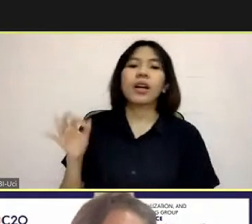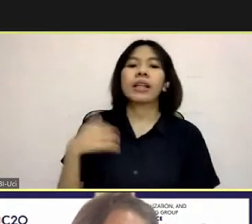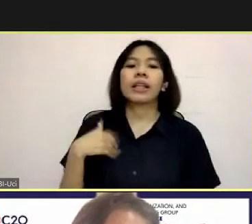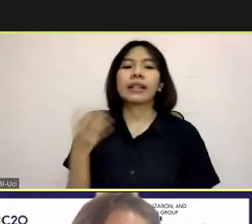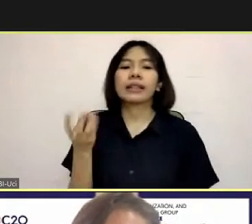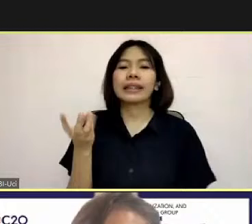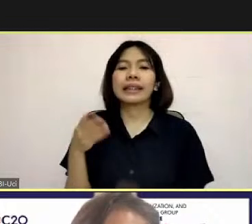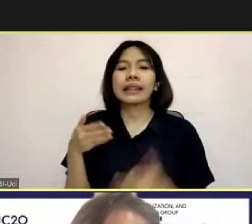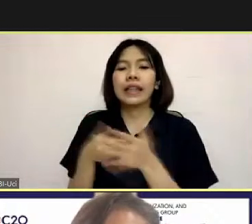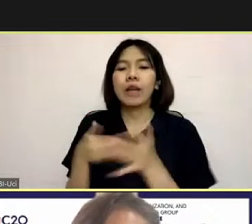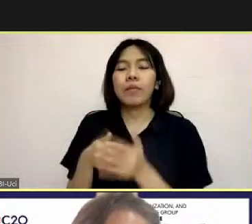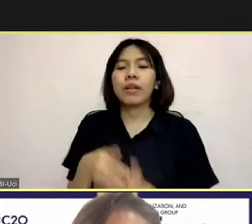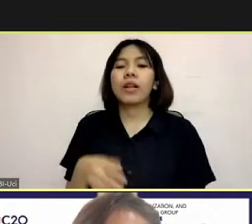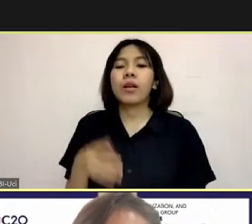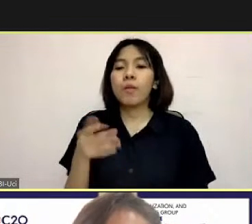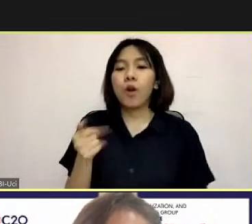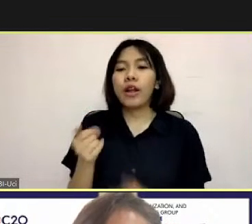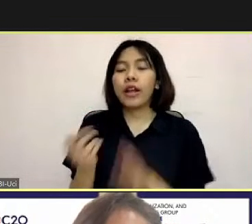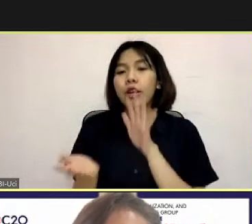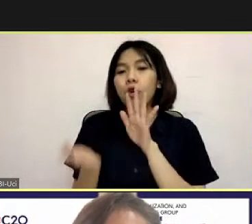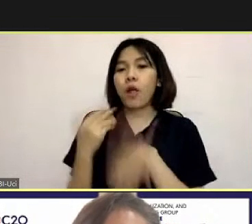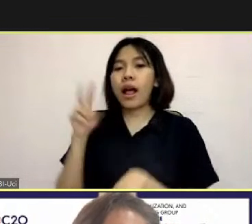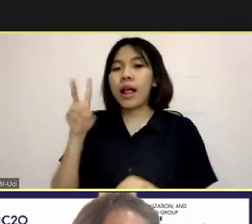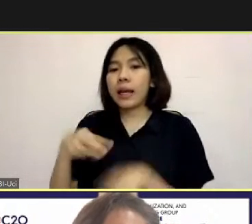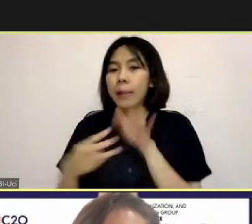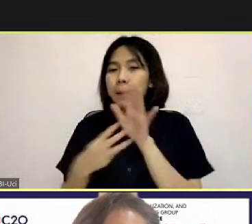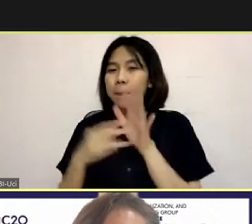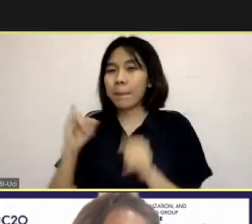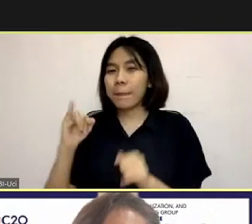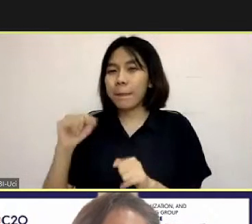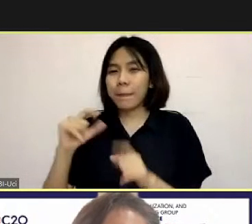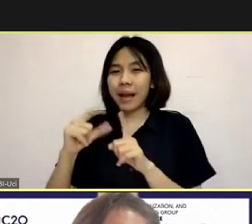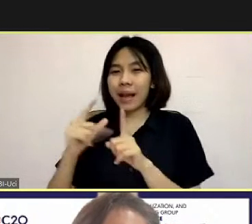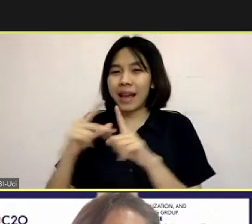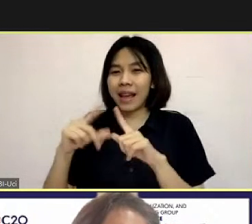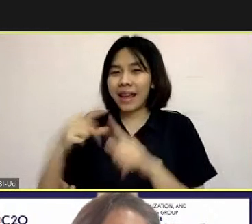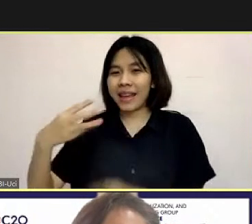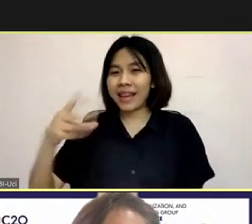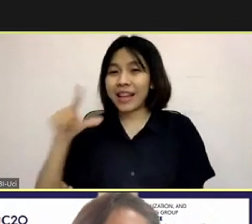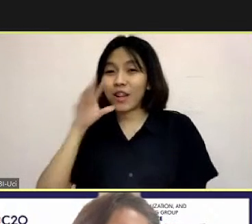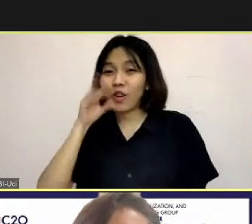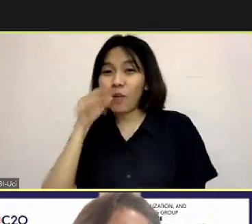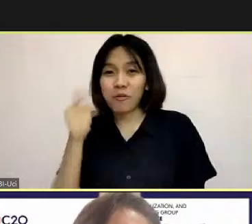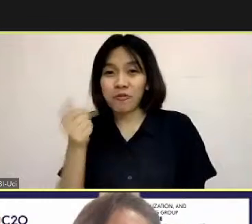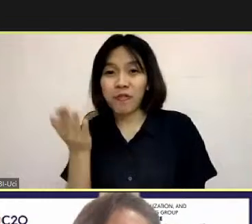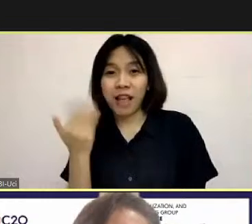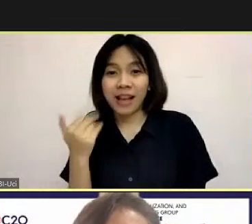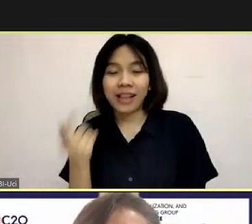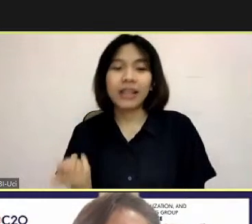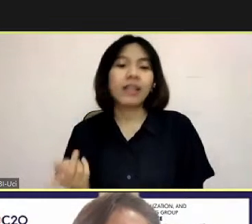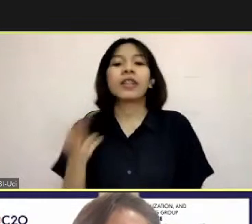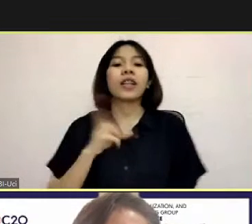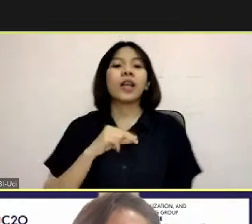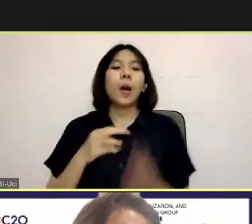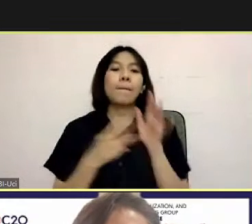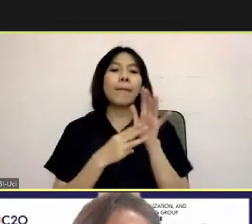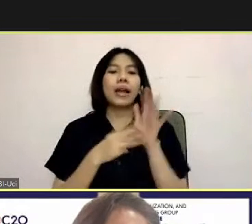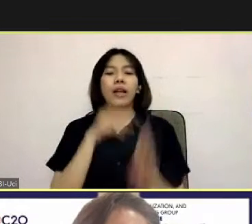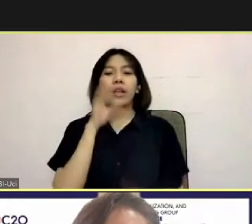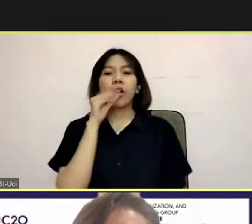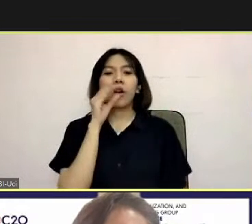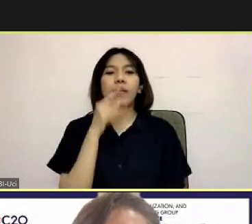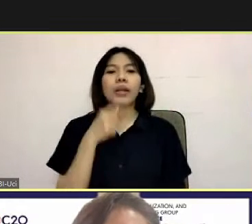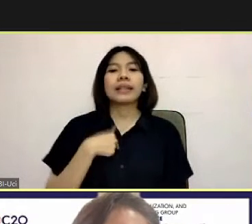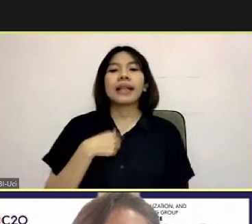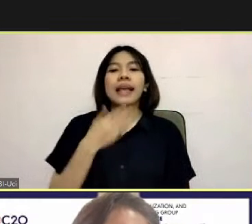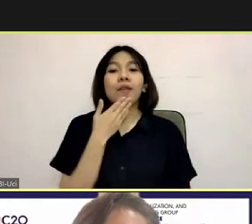Okay. Maybe there was trouble from Mr. Michael, so not everyone can hear his question. So I would like to go on